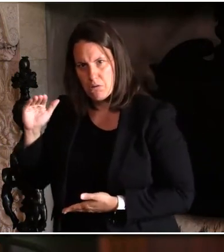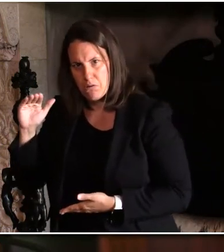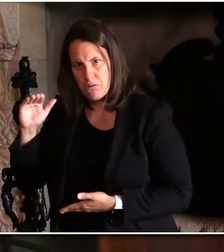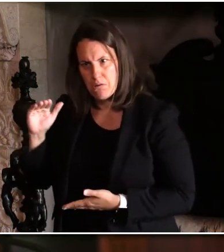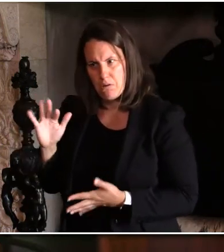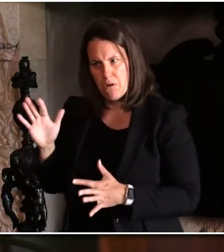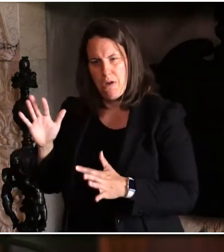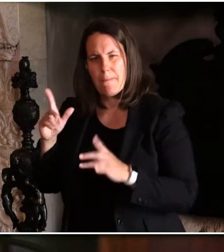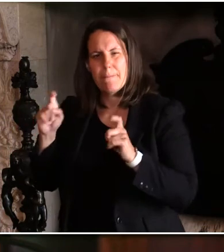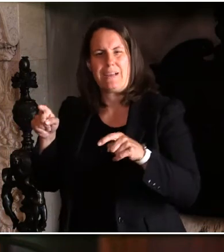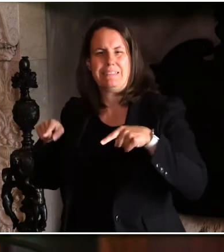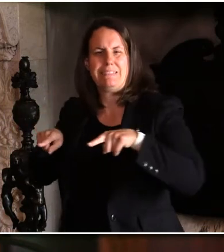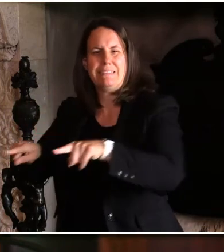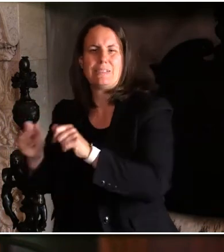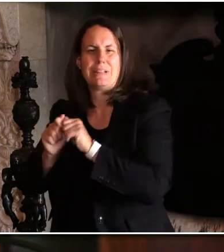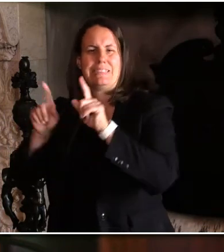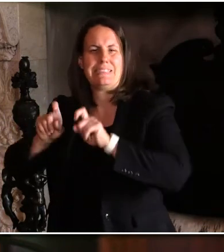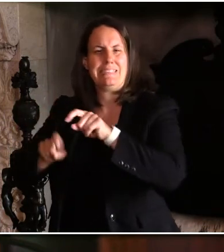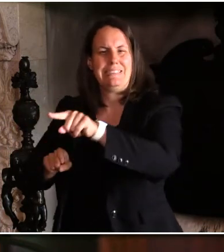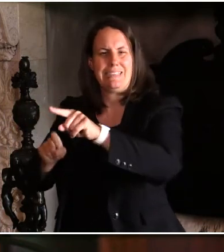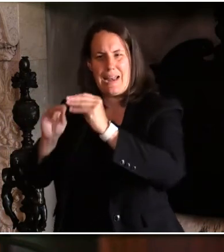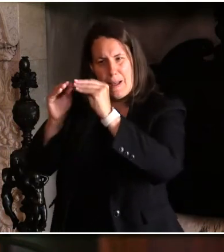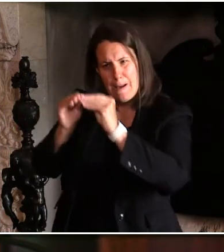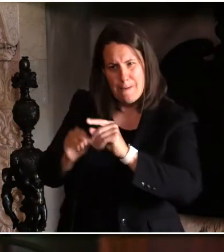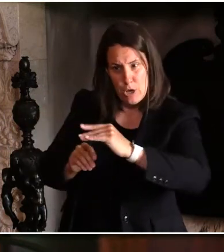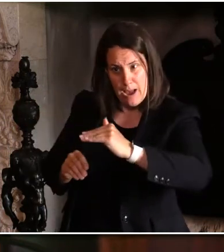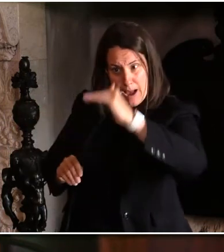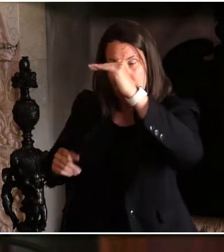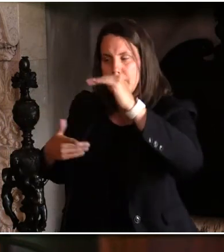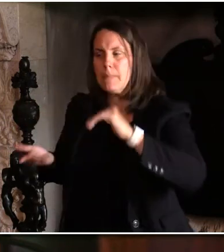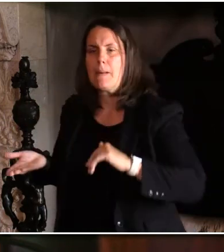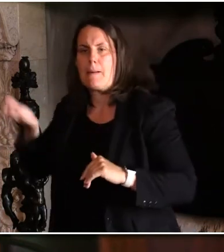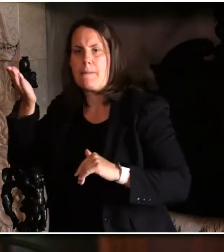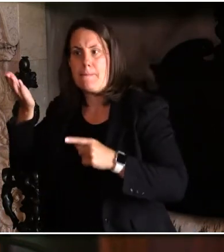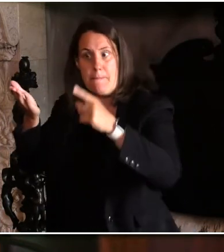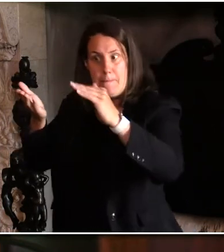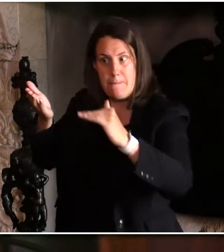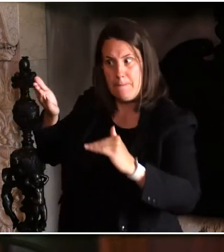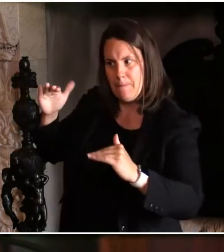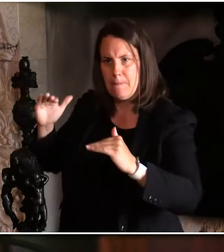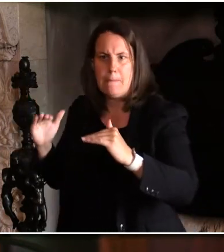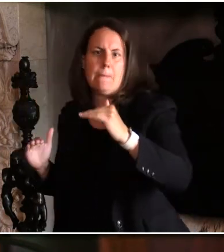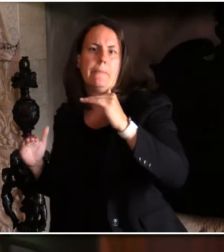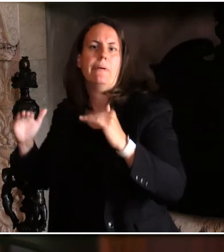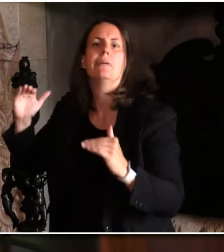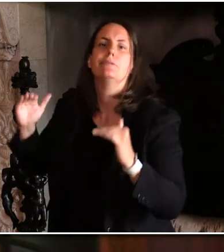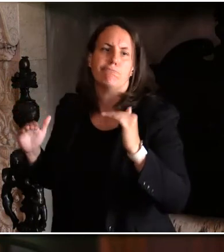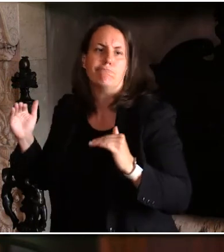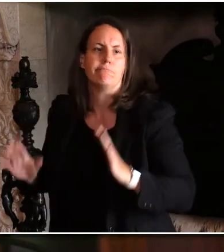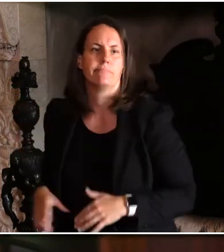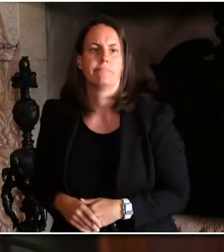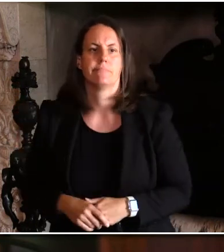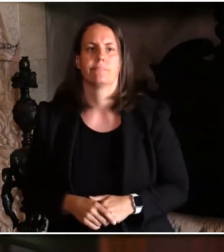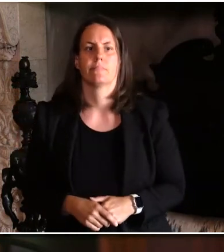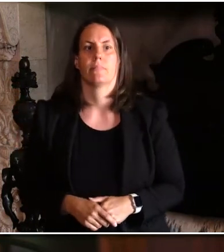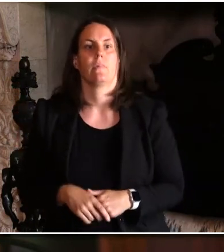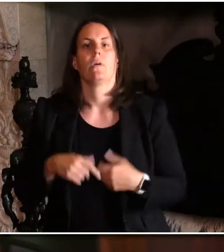triggers a disease investigation and contact tracing work. And so we certainly are not interested in bringing people on